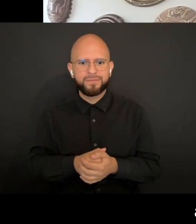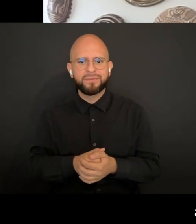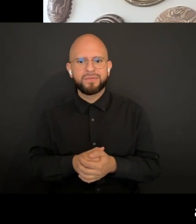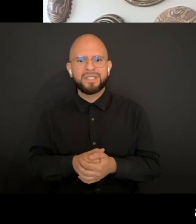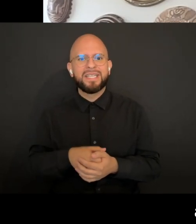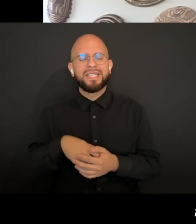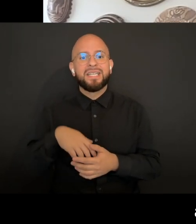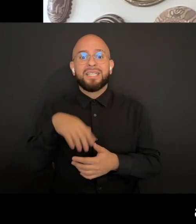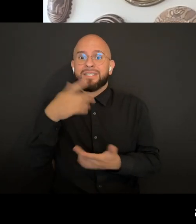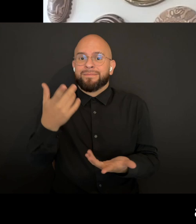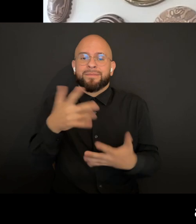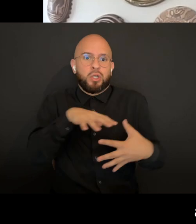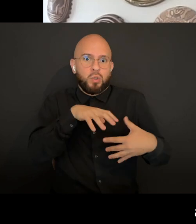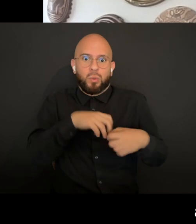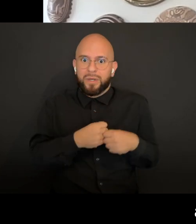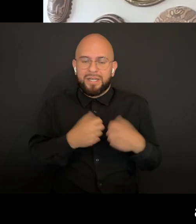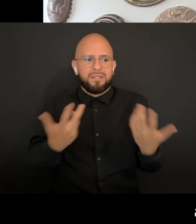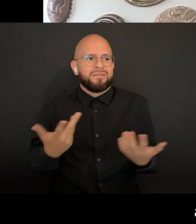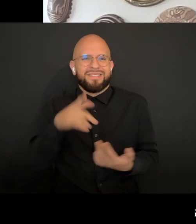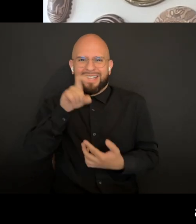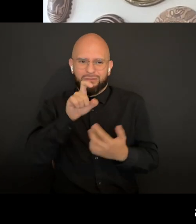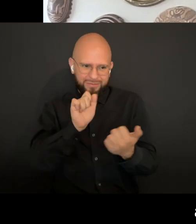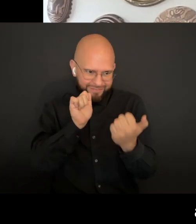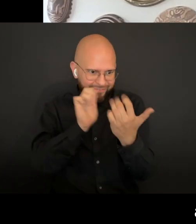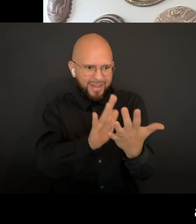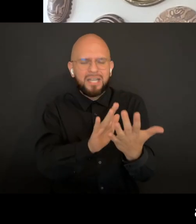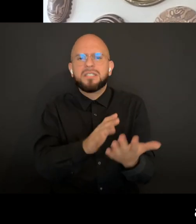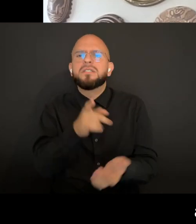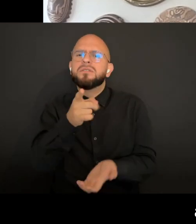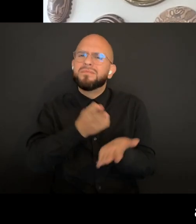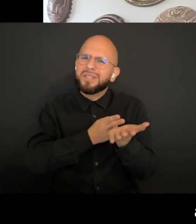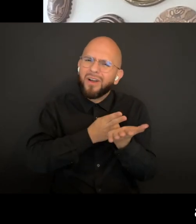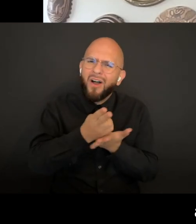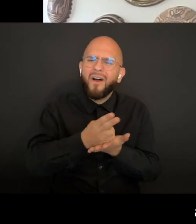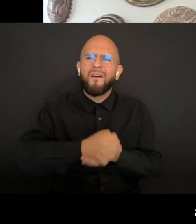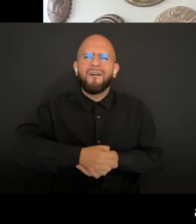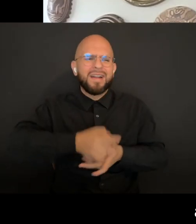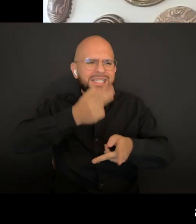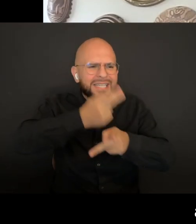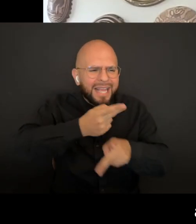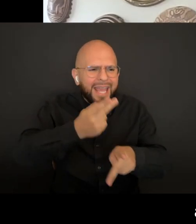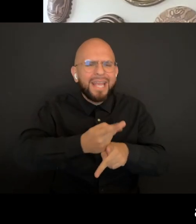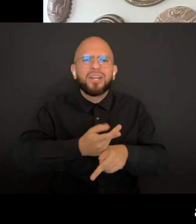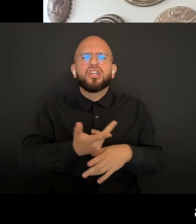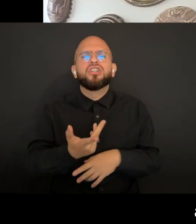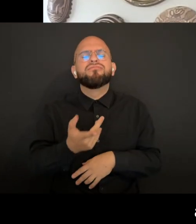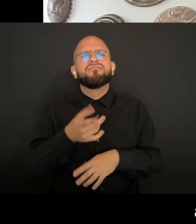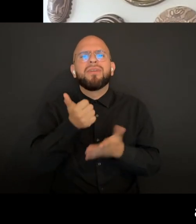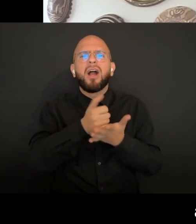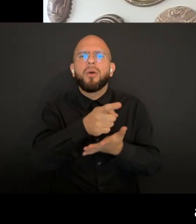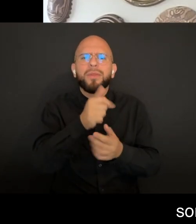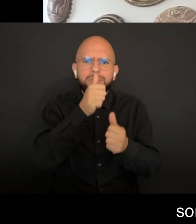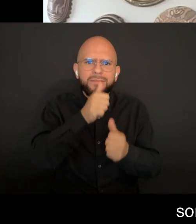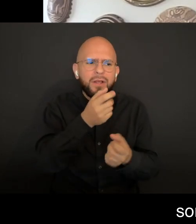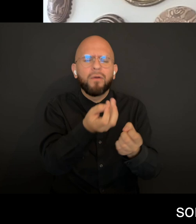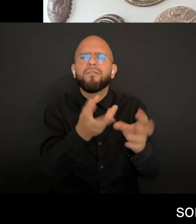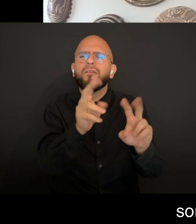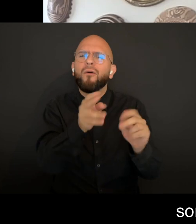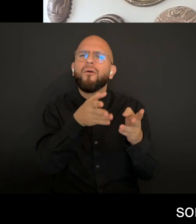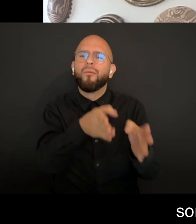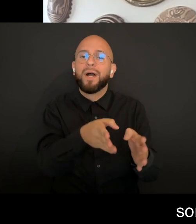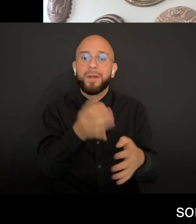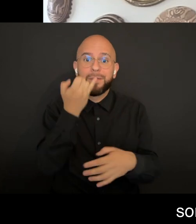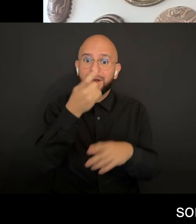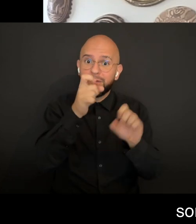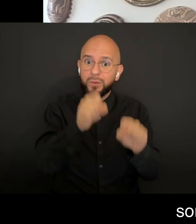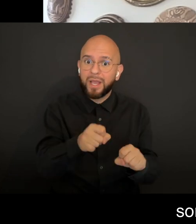and loss, coming from a conviction that grief has to be faced with honesty and care to help someone deal with